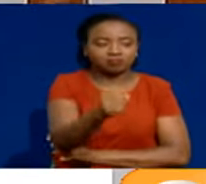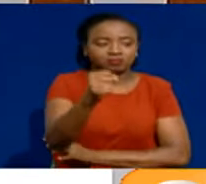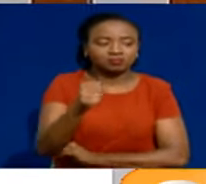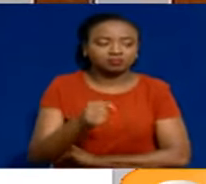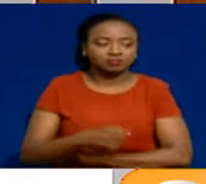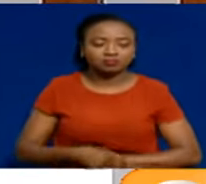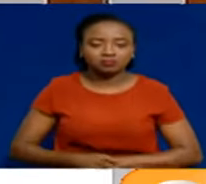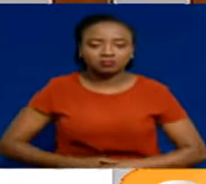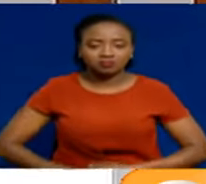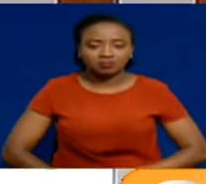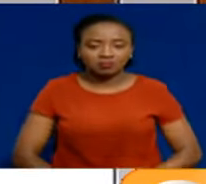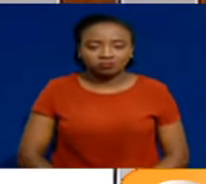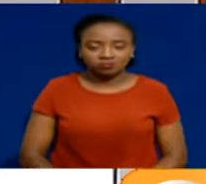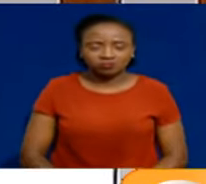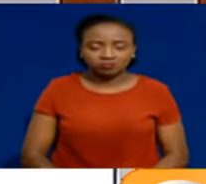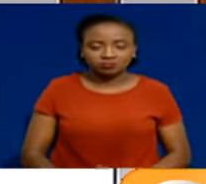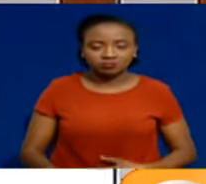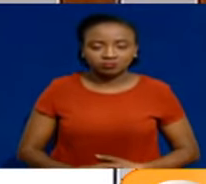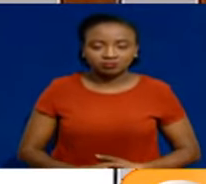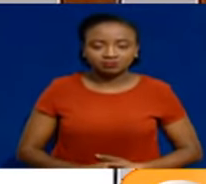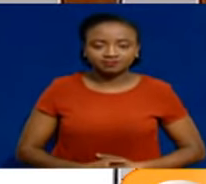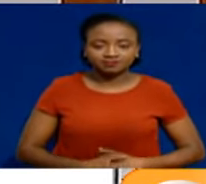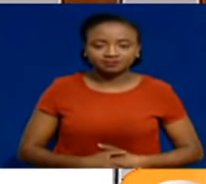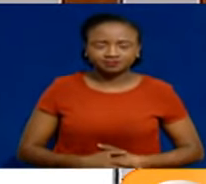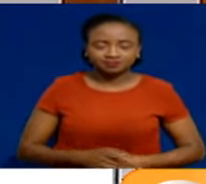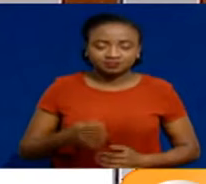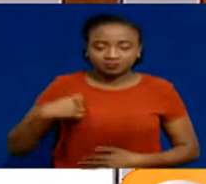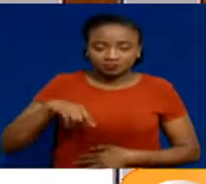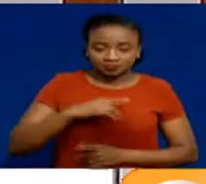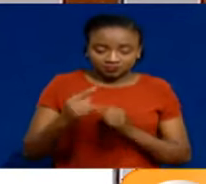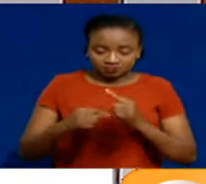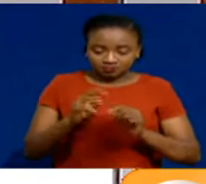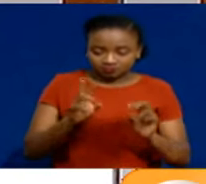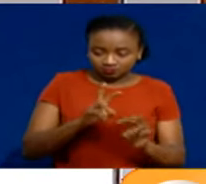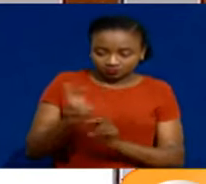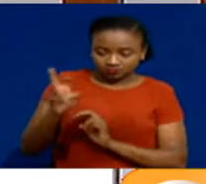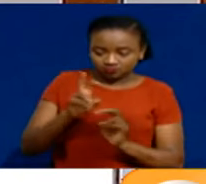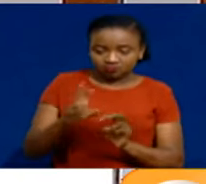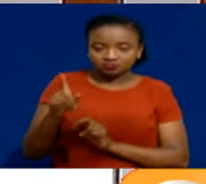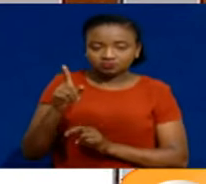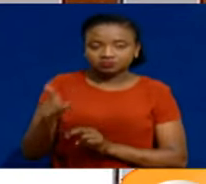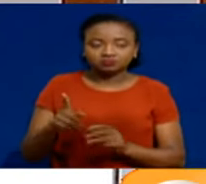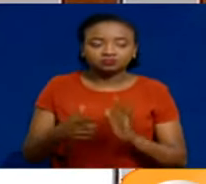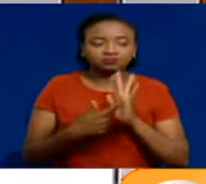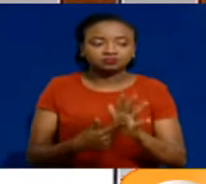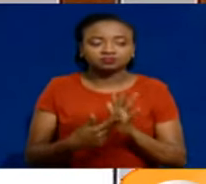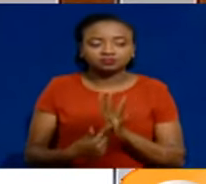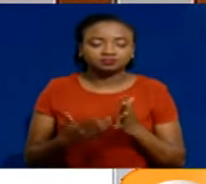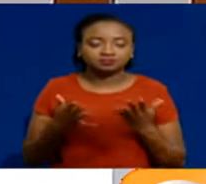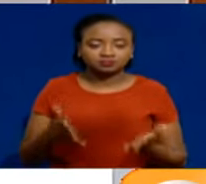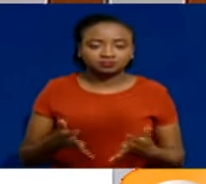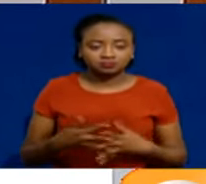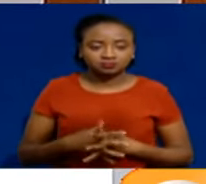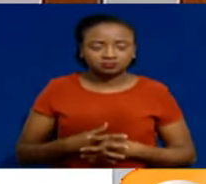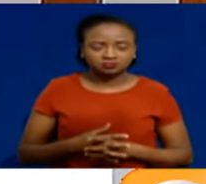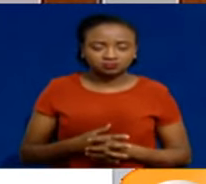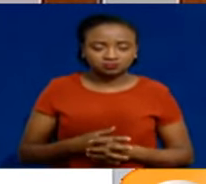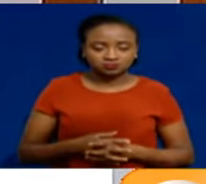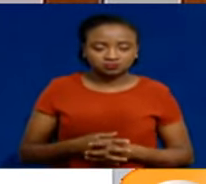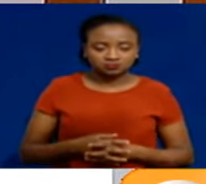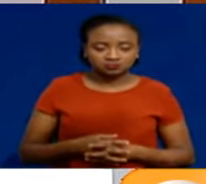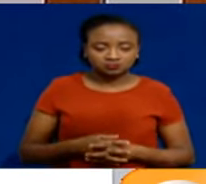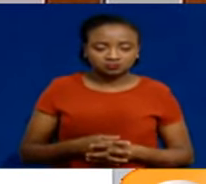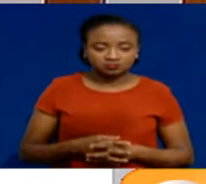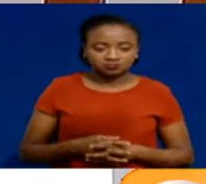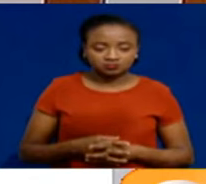It's an area that we are still looking at. Currently, we have a good number